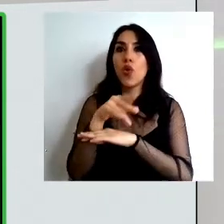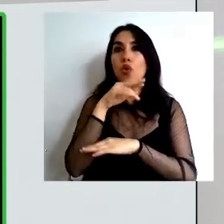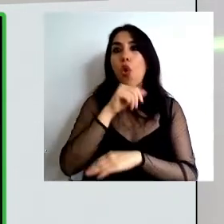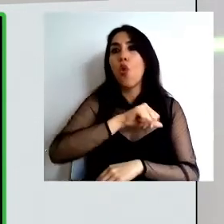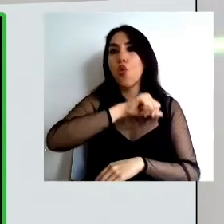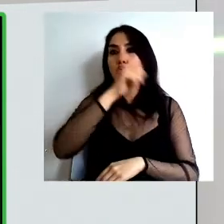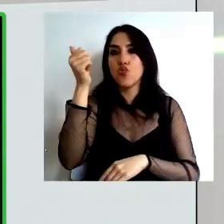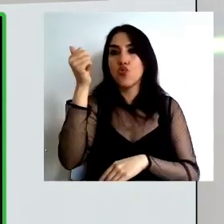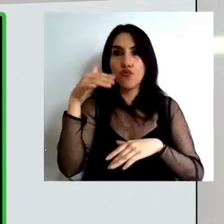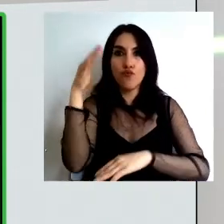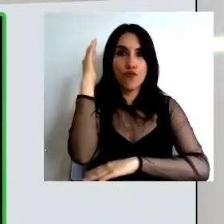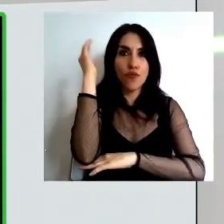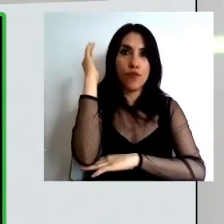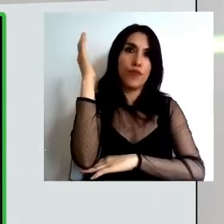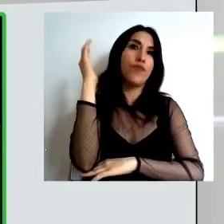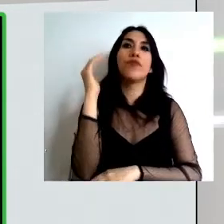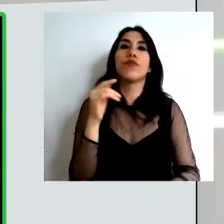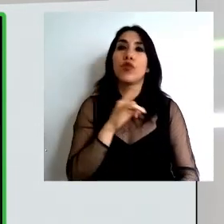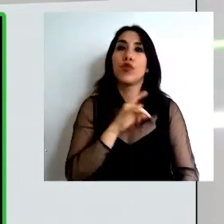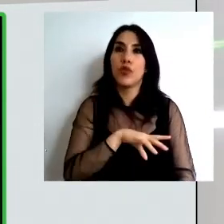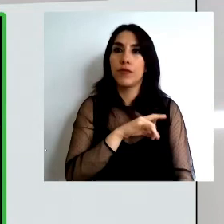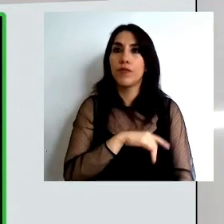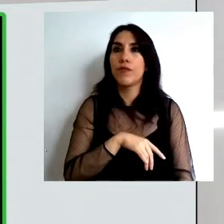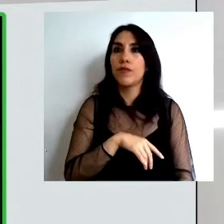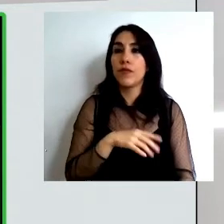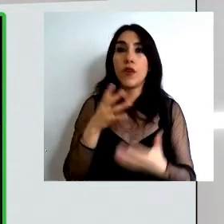it's a very broad program, but part of this program is to